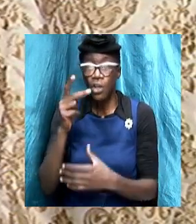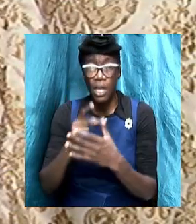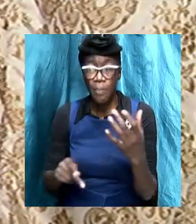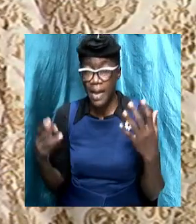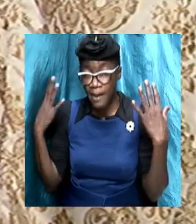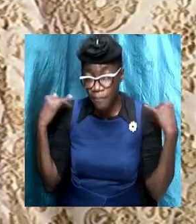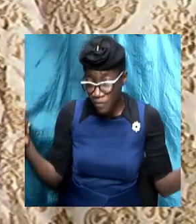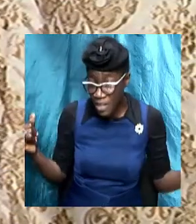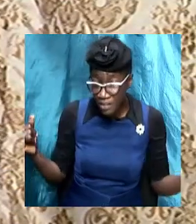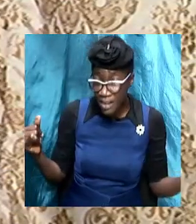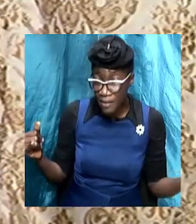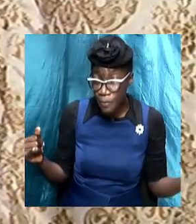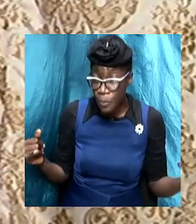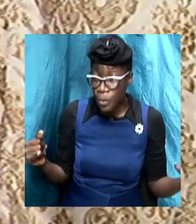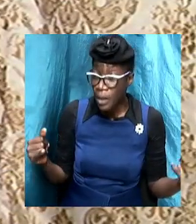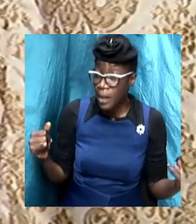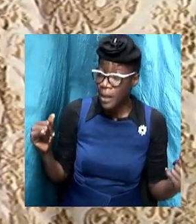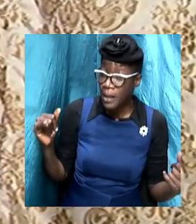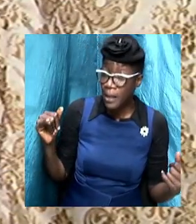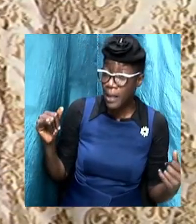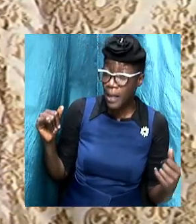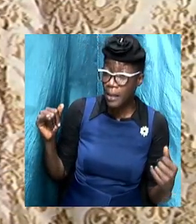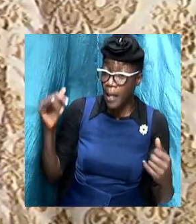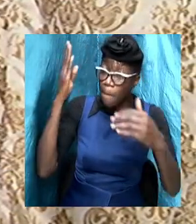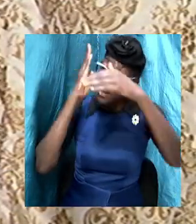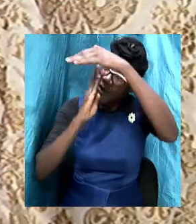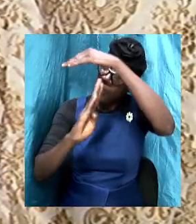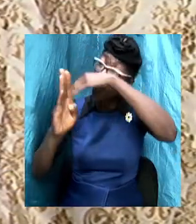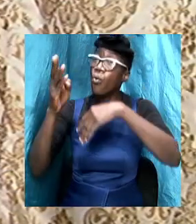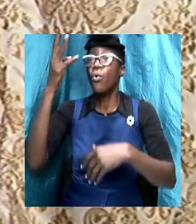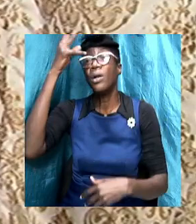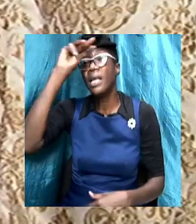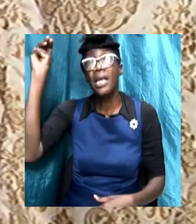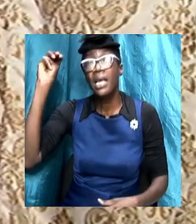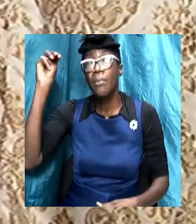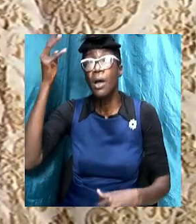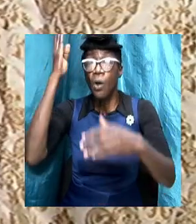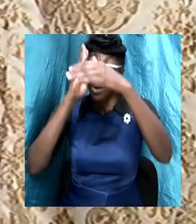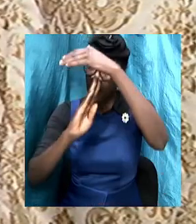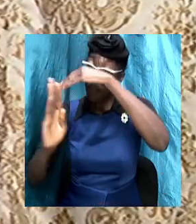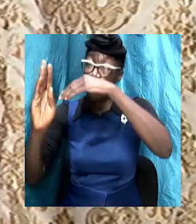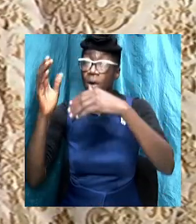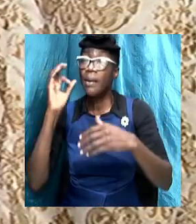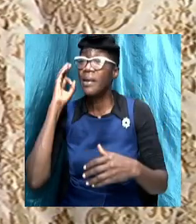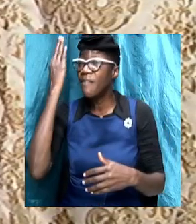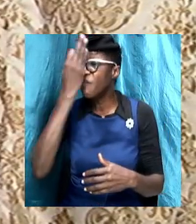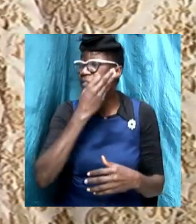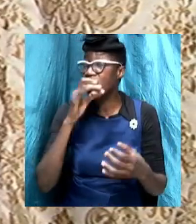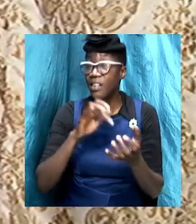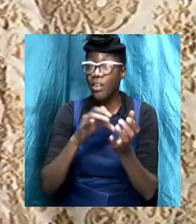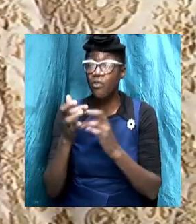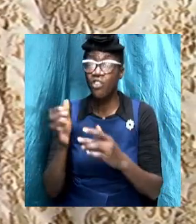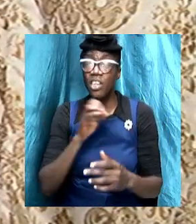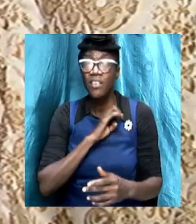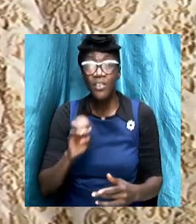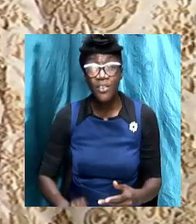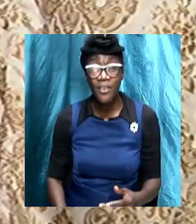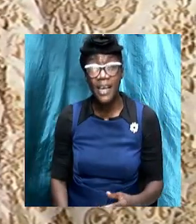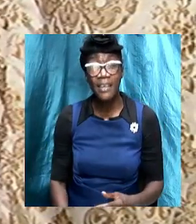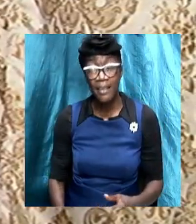even behold him. And the first time they even got a glimpse of him was when they behold him in the face of Jesus Christ. You can believe